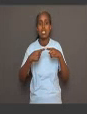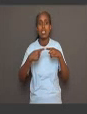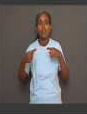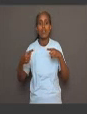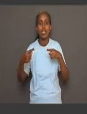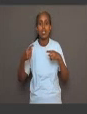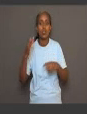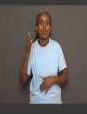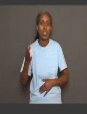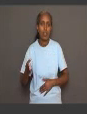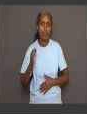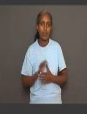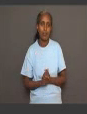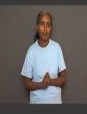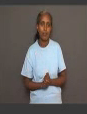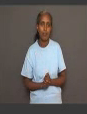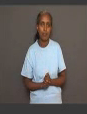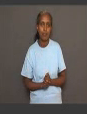inverse of f.